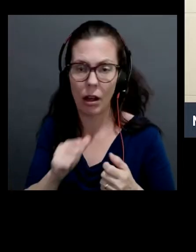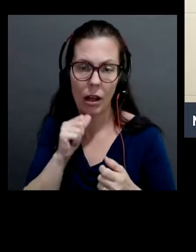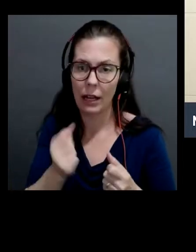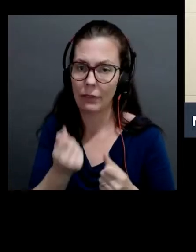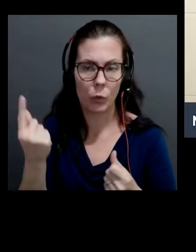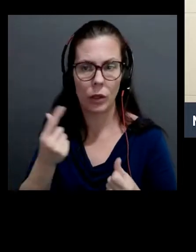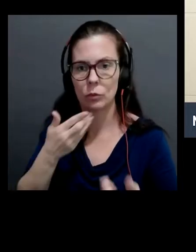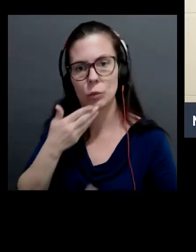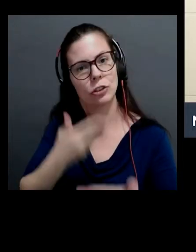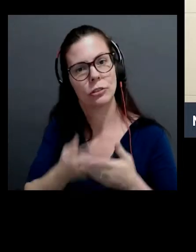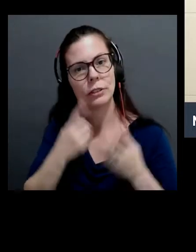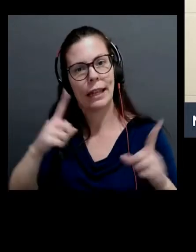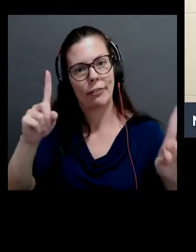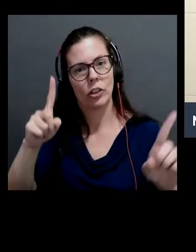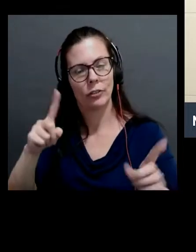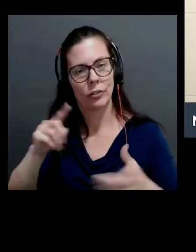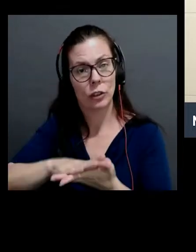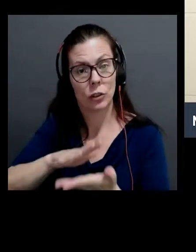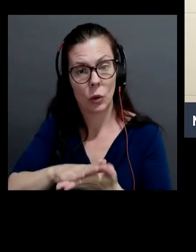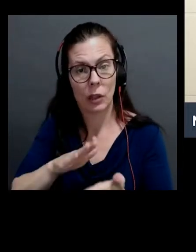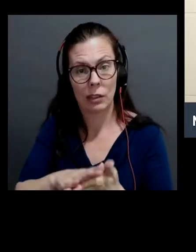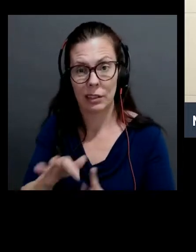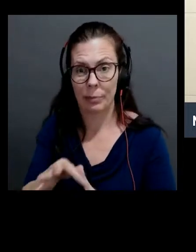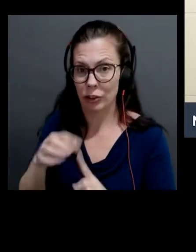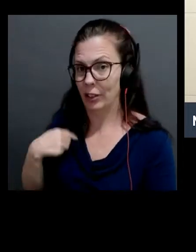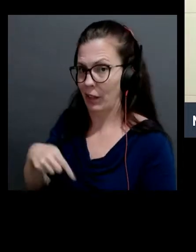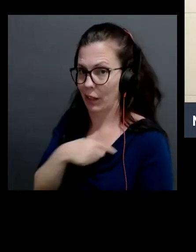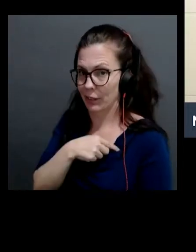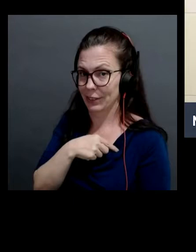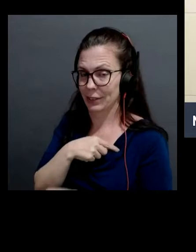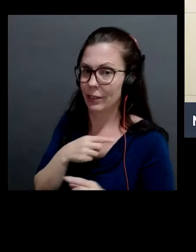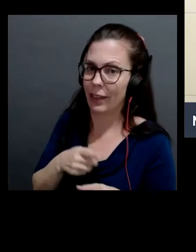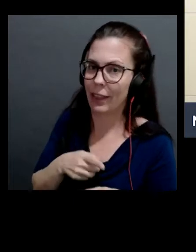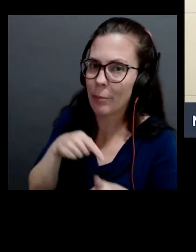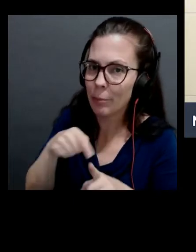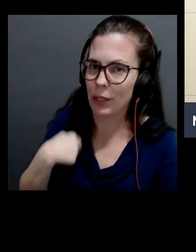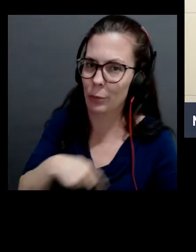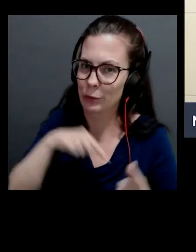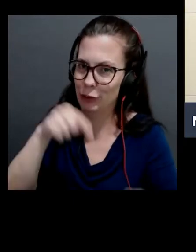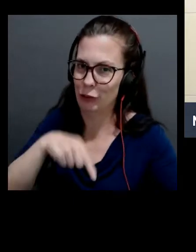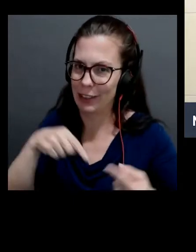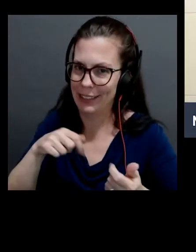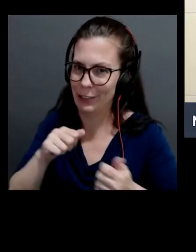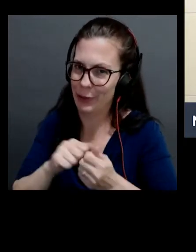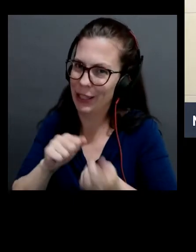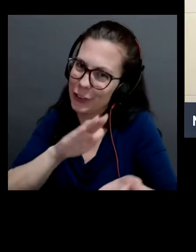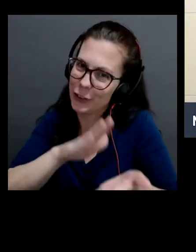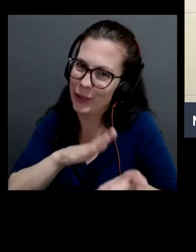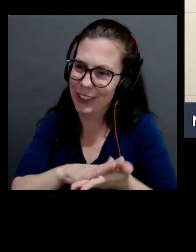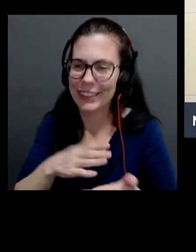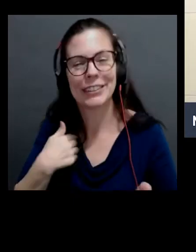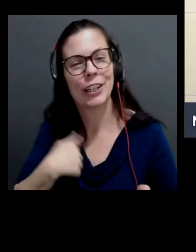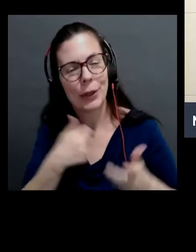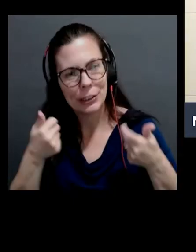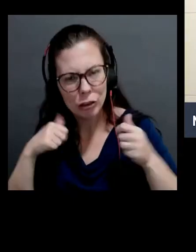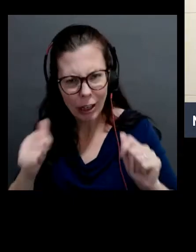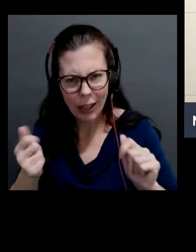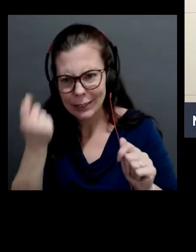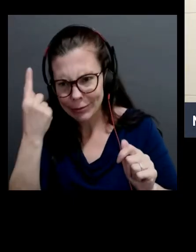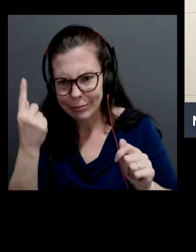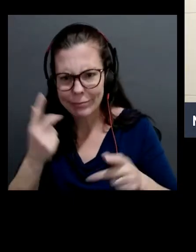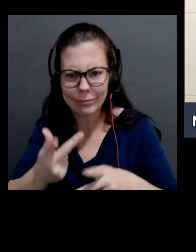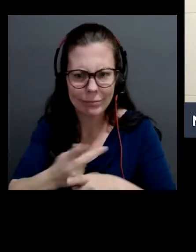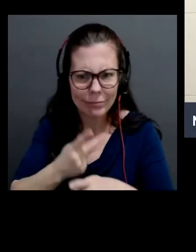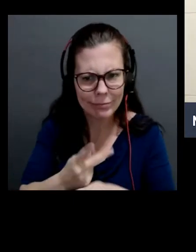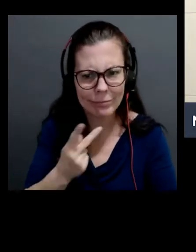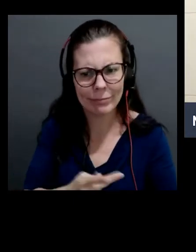school. As particularly us, main point was we were not doing well in school, and we tried to understand,